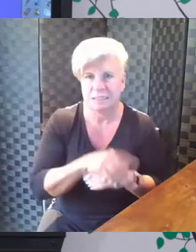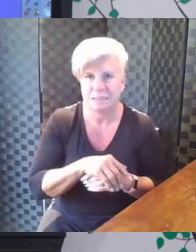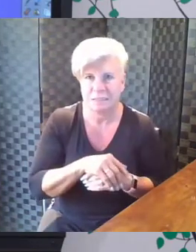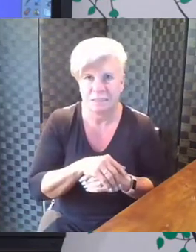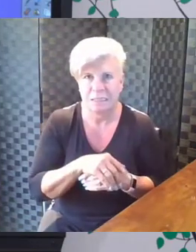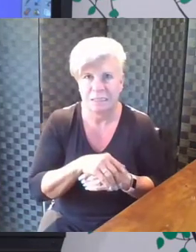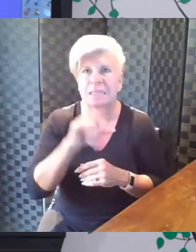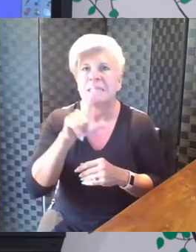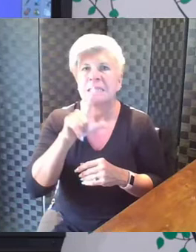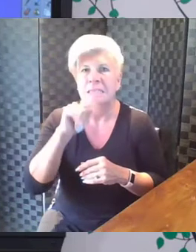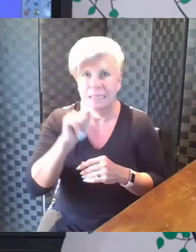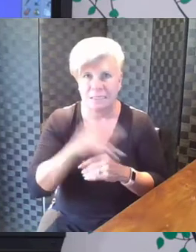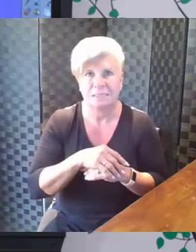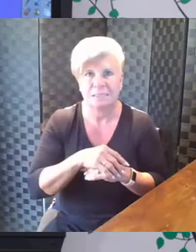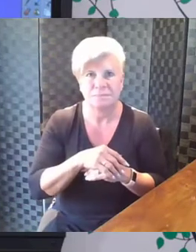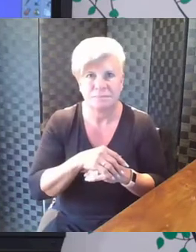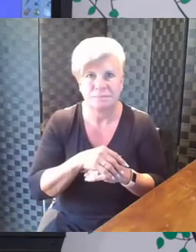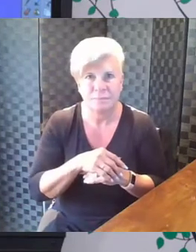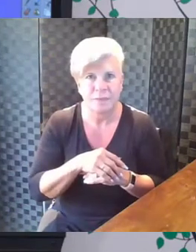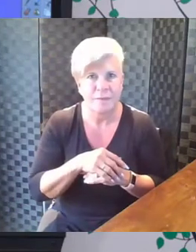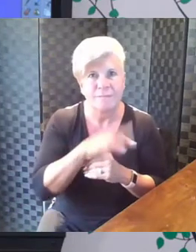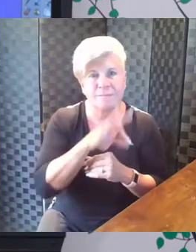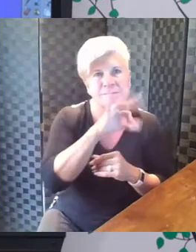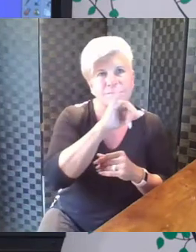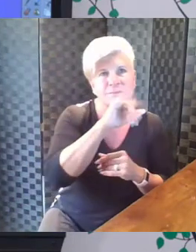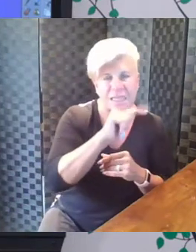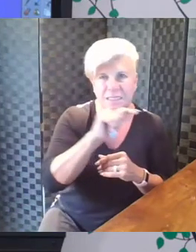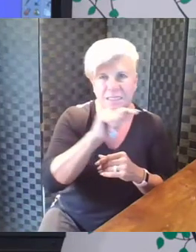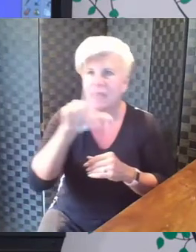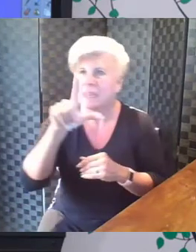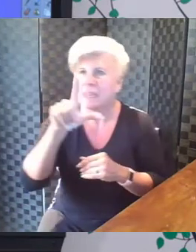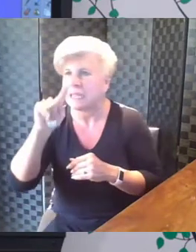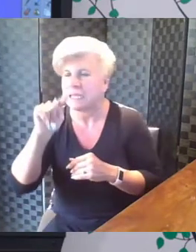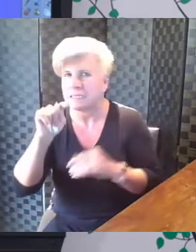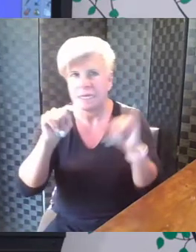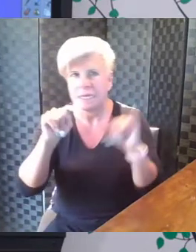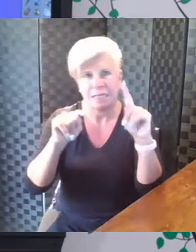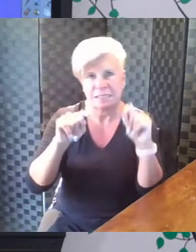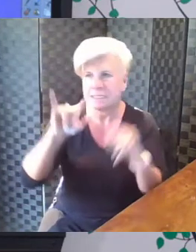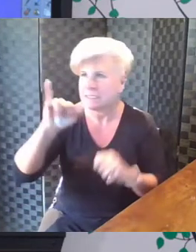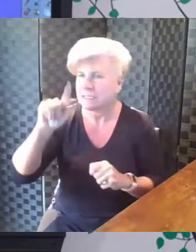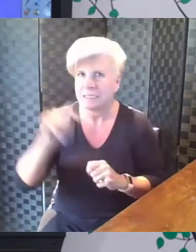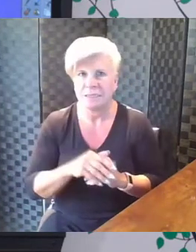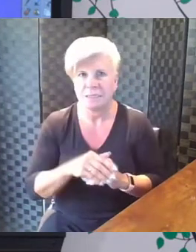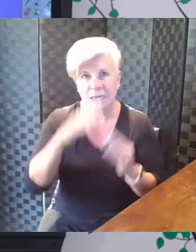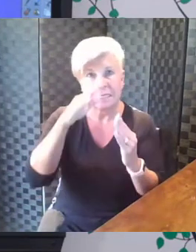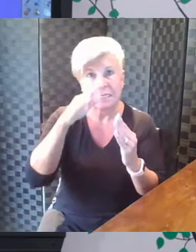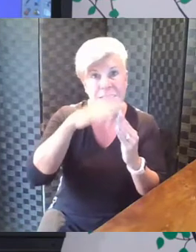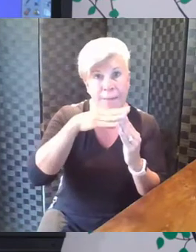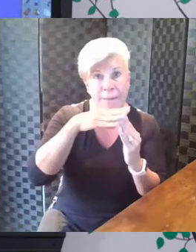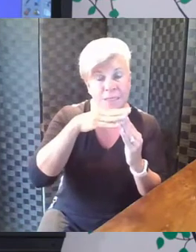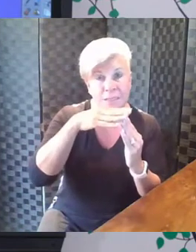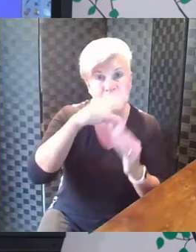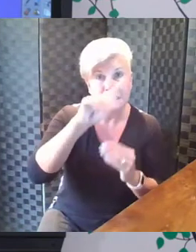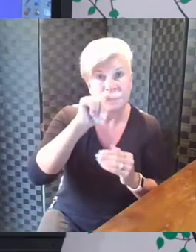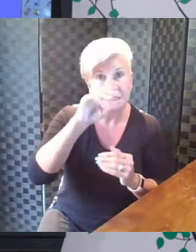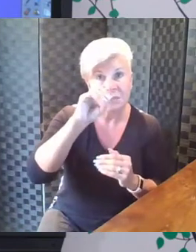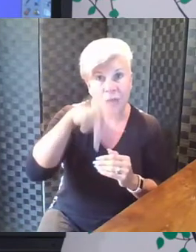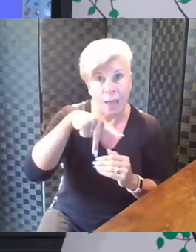Fit and lit rhyme. Do you hear that? Fit, lit. Top. What rhymes with